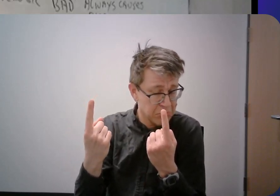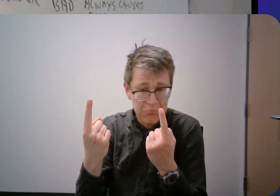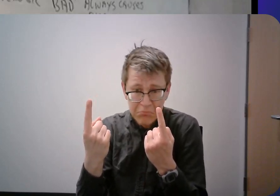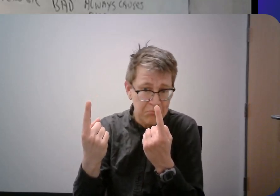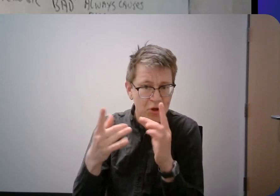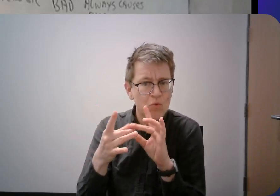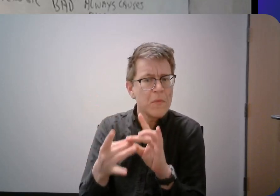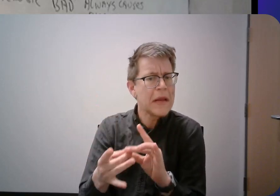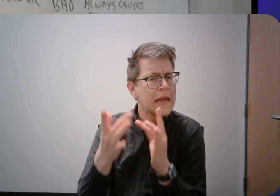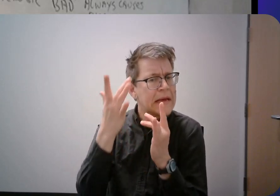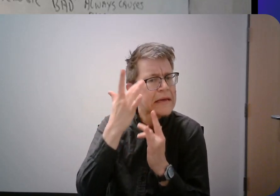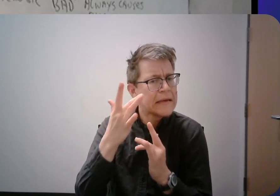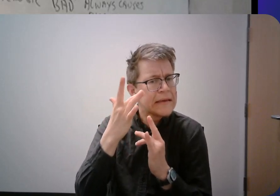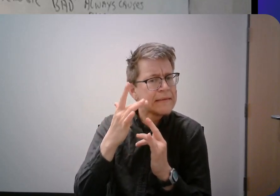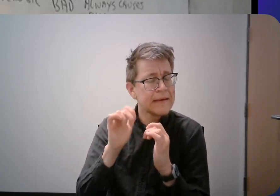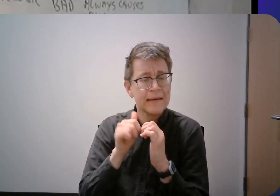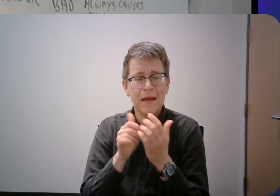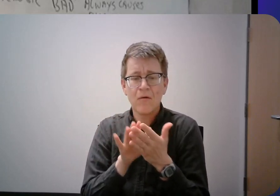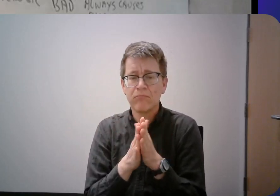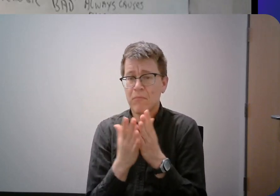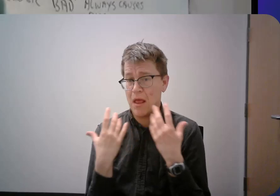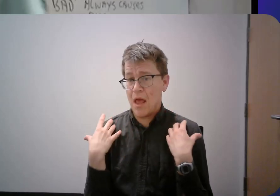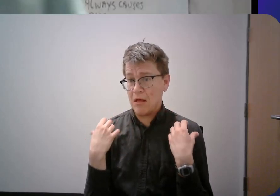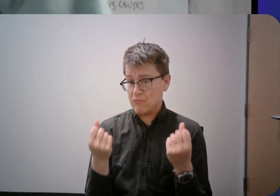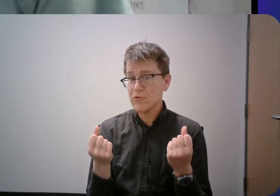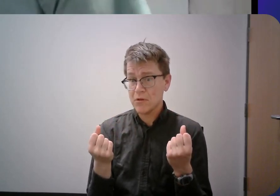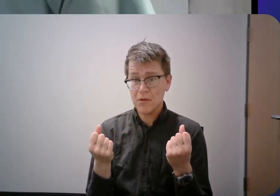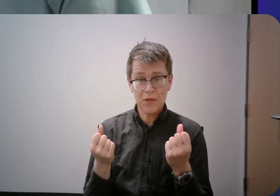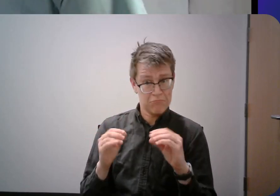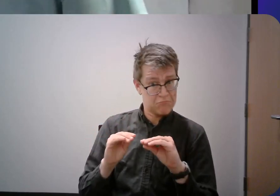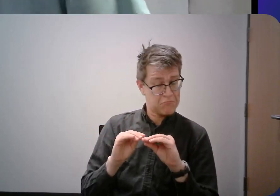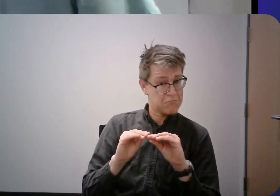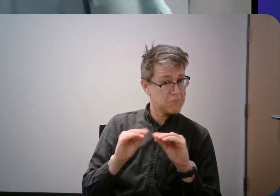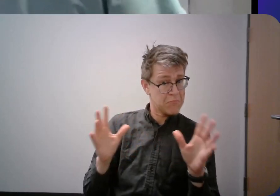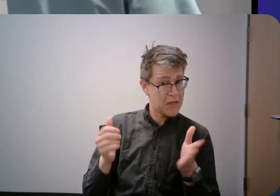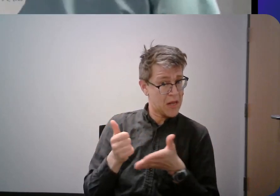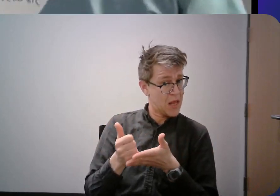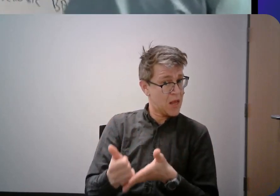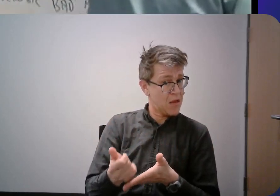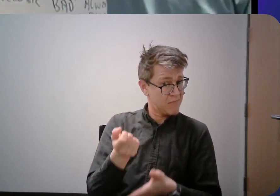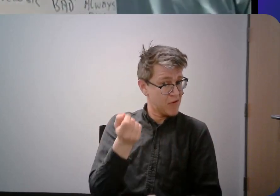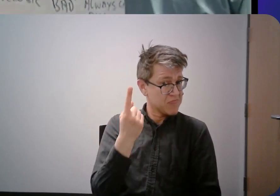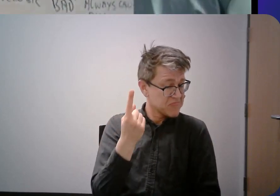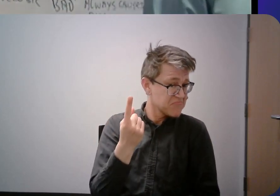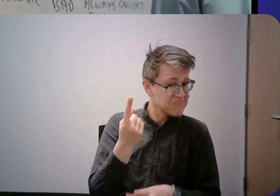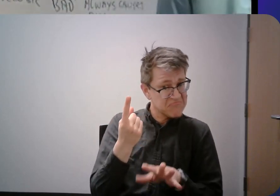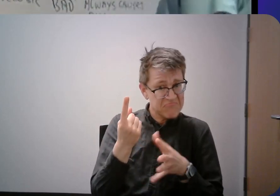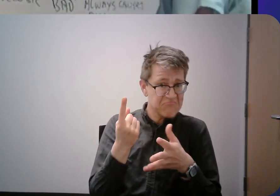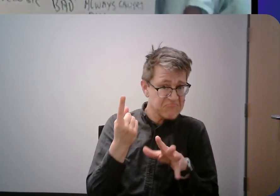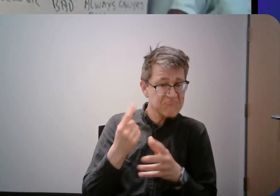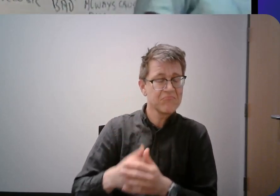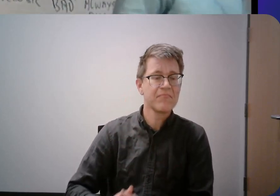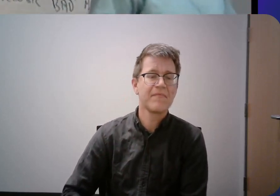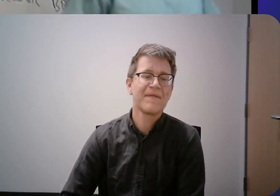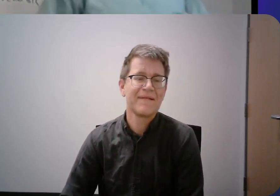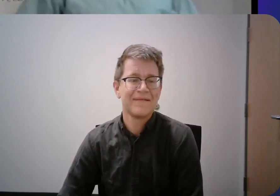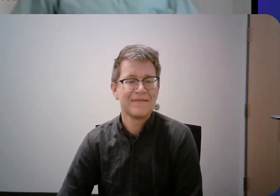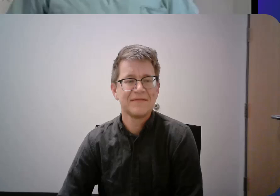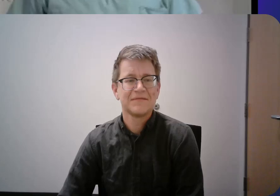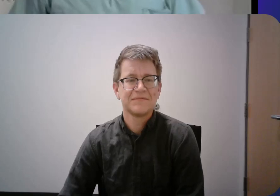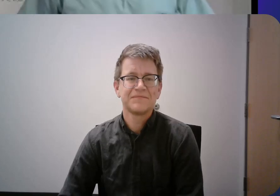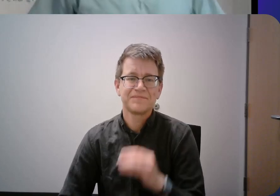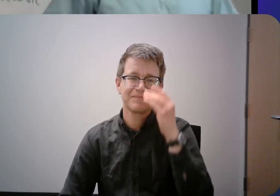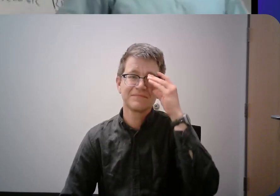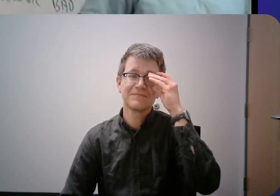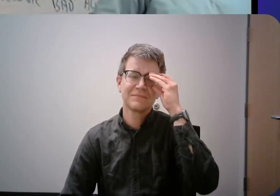Any thoughts? If you have bacteria that always causes disease, right? Yep.